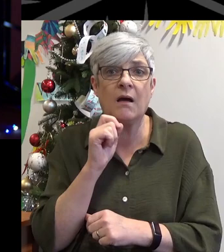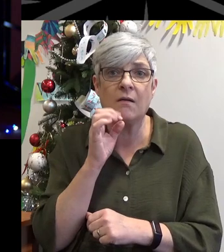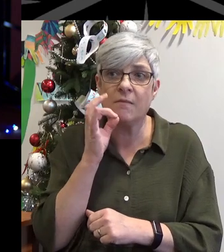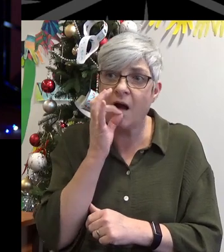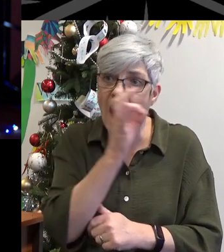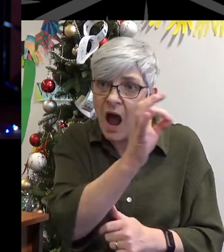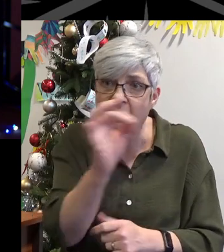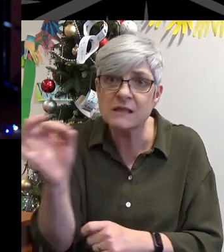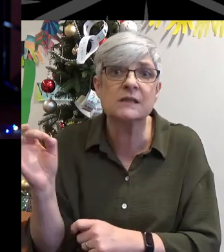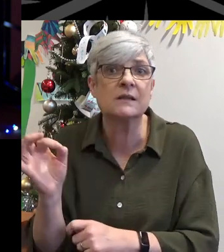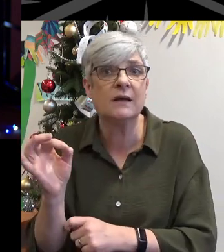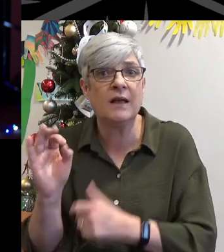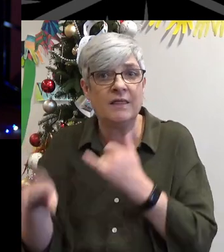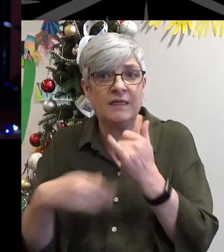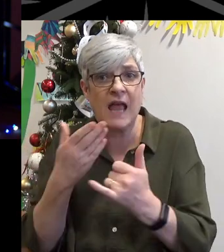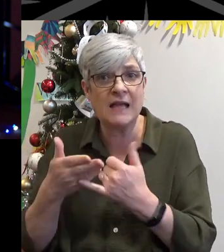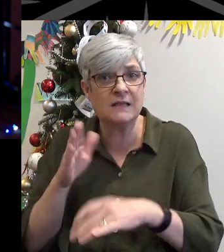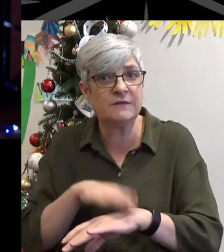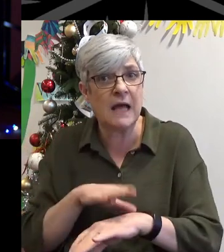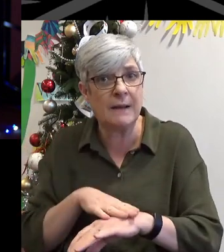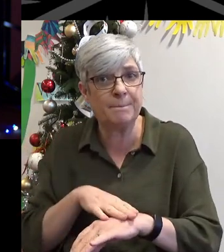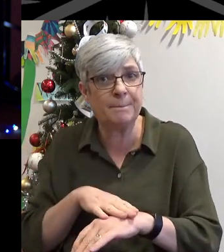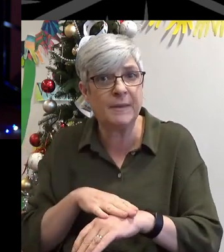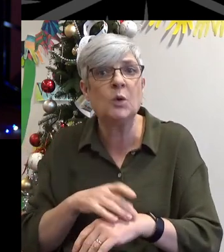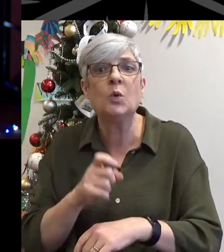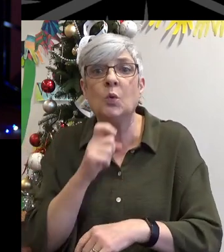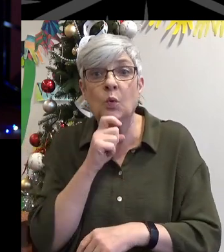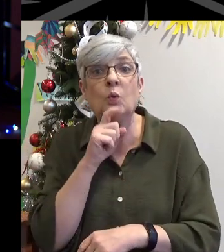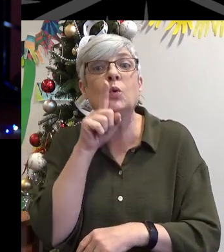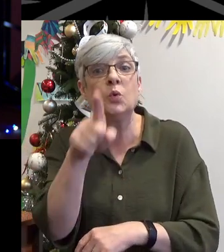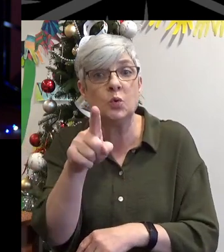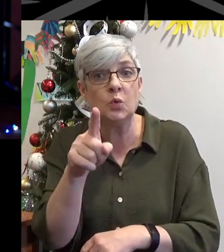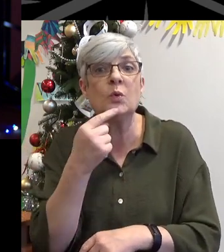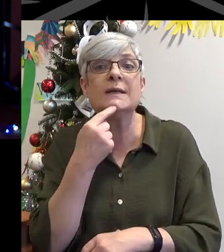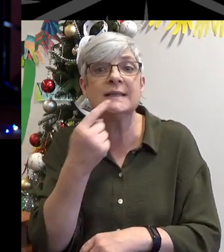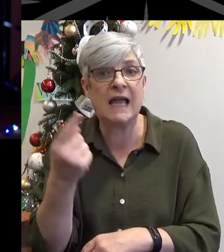time? Who do you say that I am?